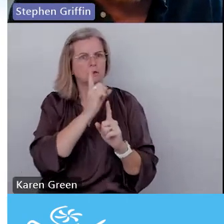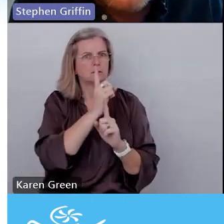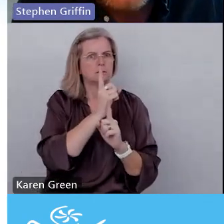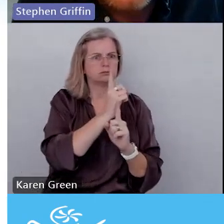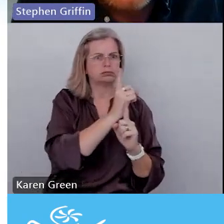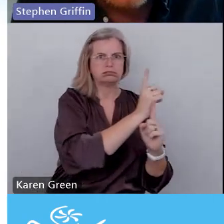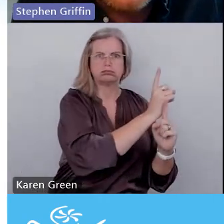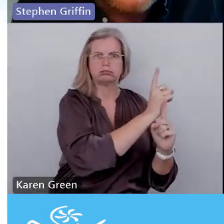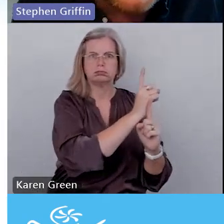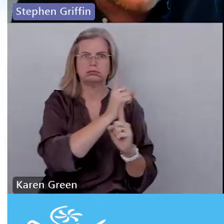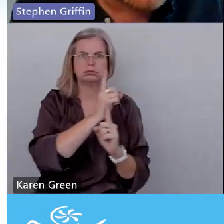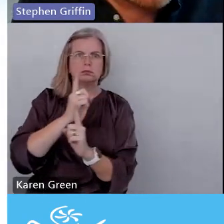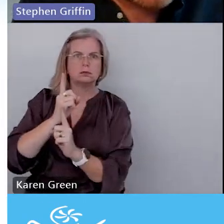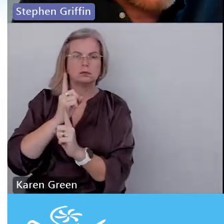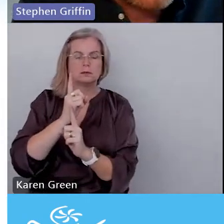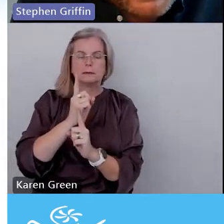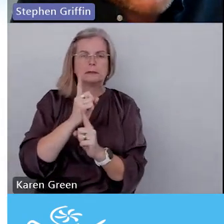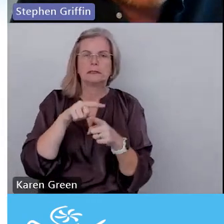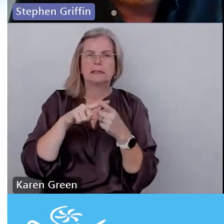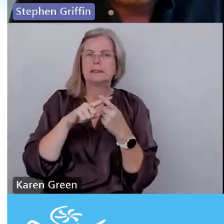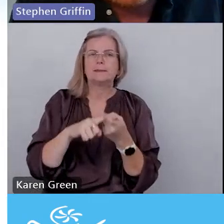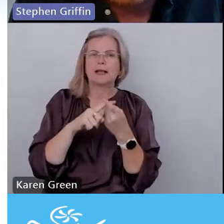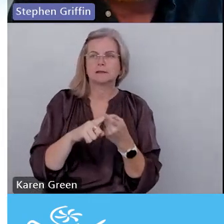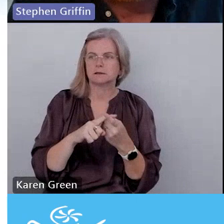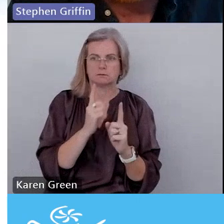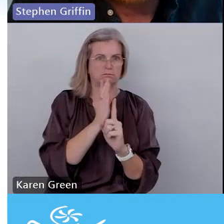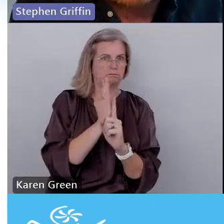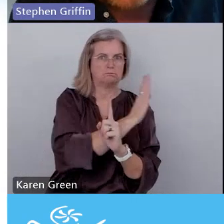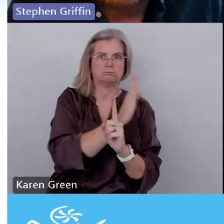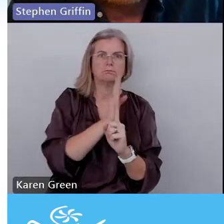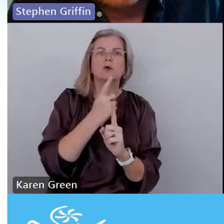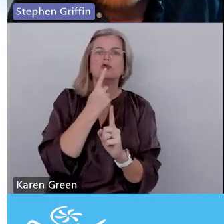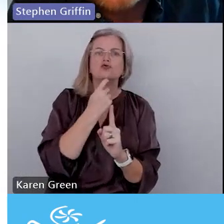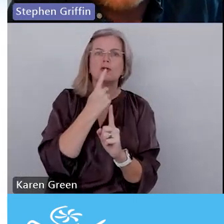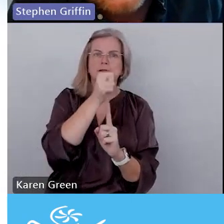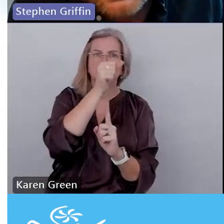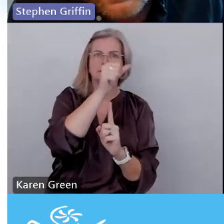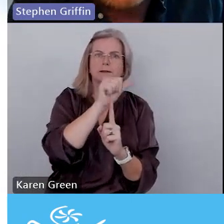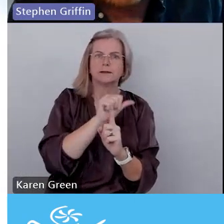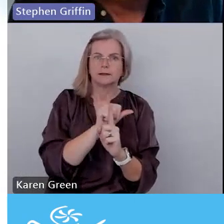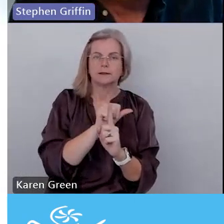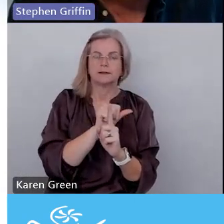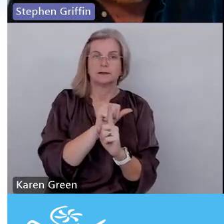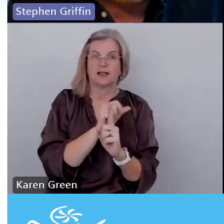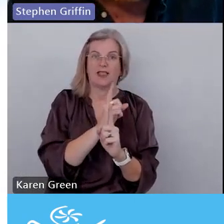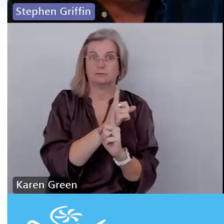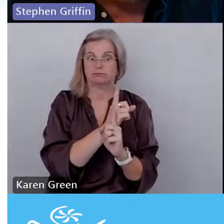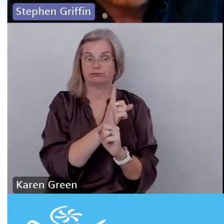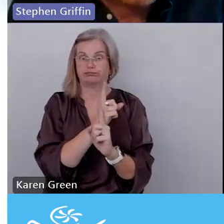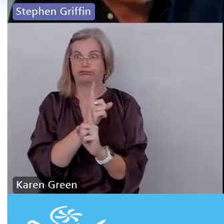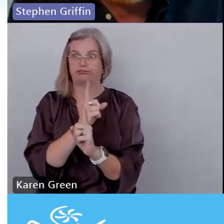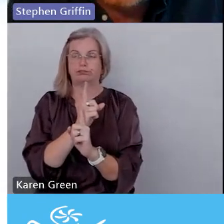upon these various factors that I've listed here. In the red, they're going to be more likely to shift that yardstick to the right. And on